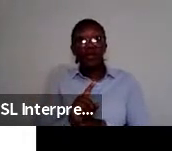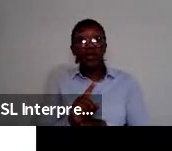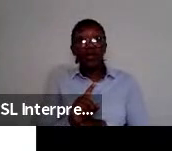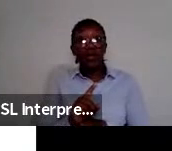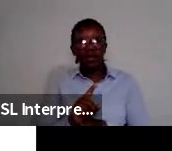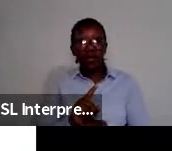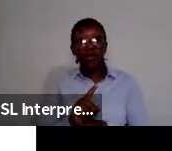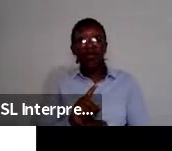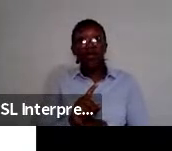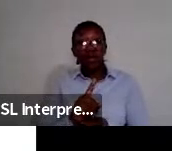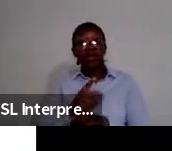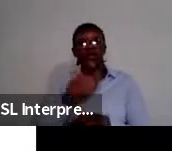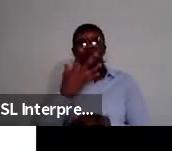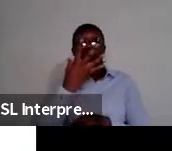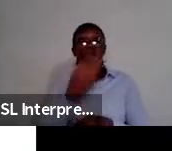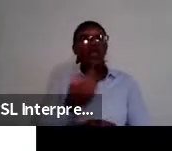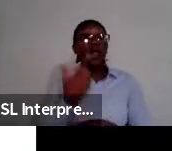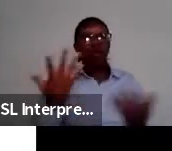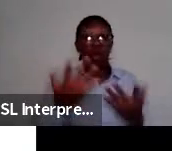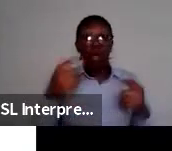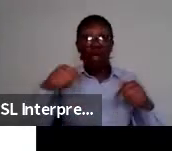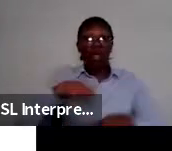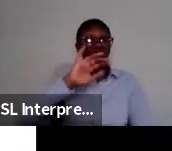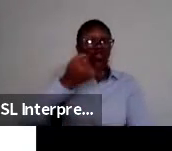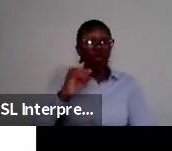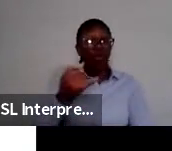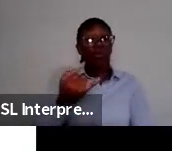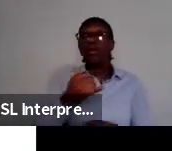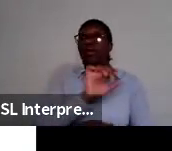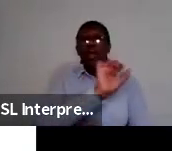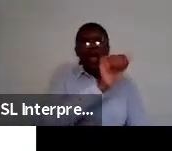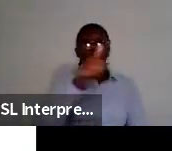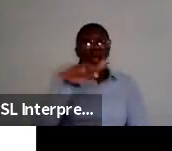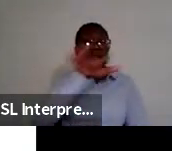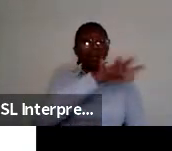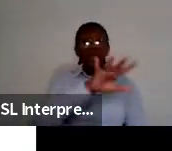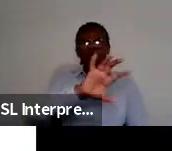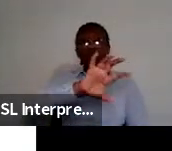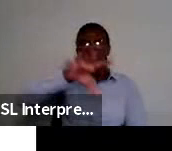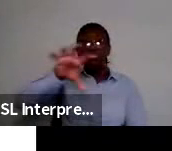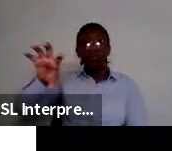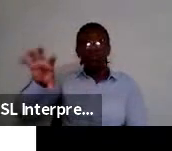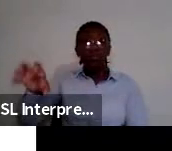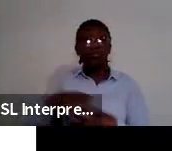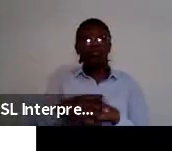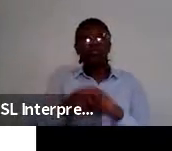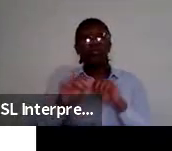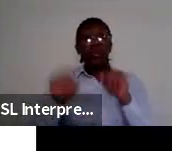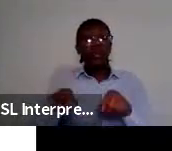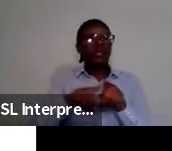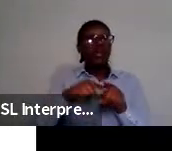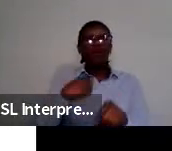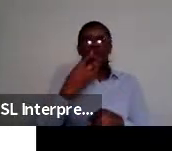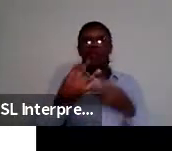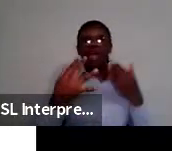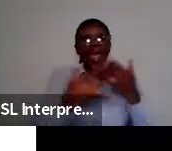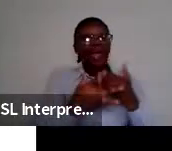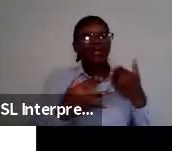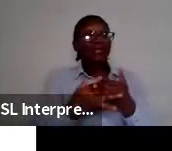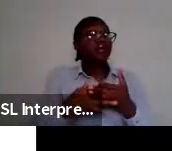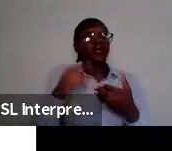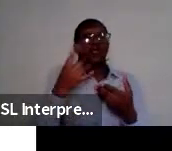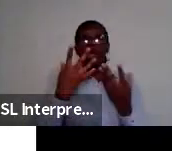basements of buildings in Johannesburg and other areas. And we even have to use Joys of Life to gain access to